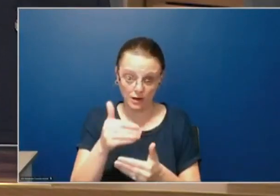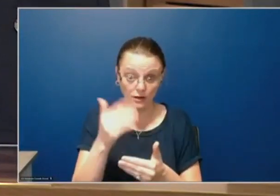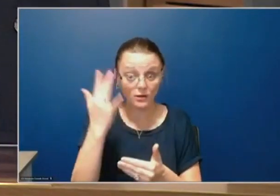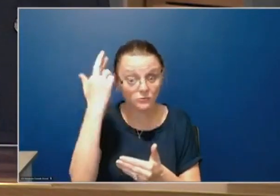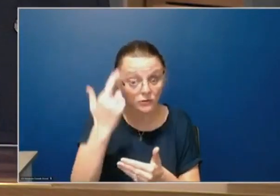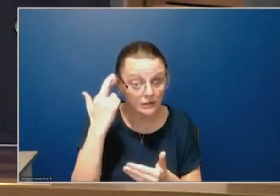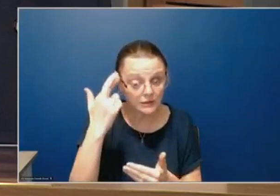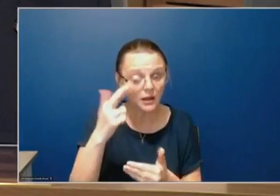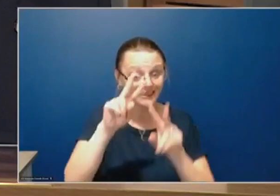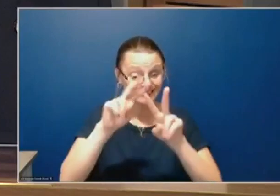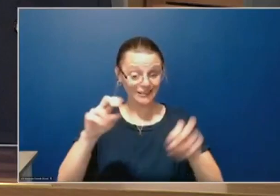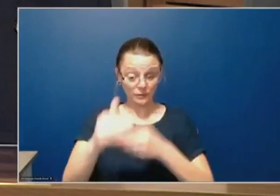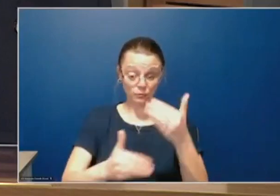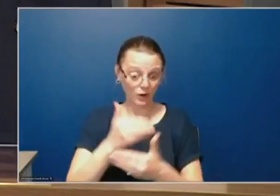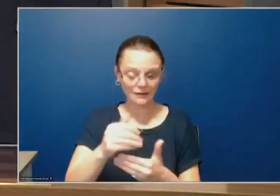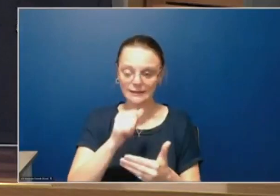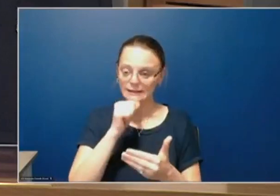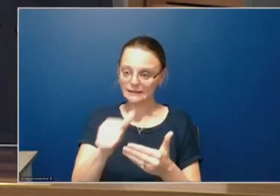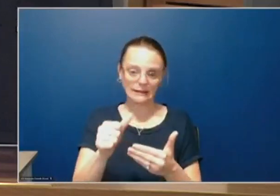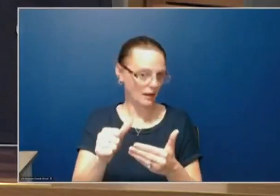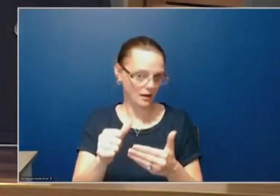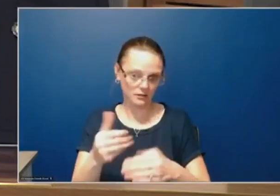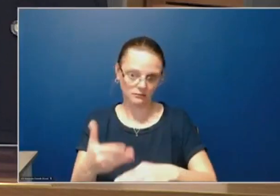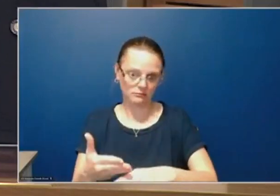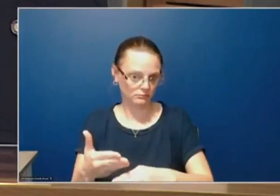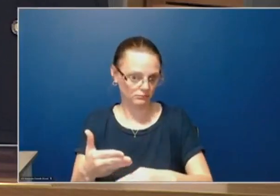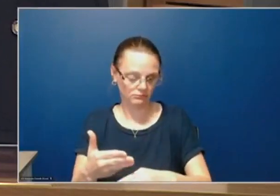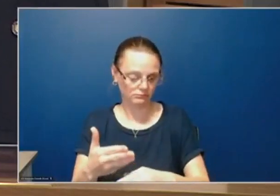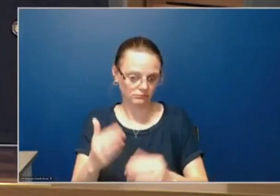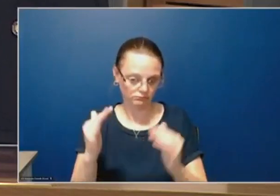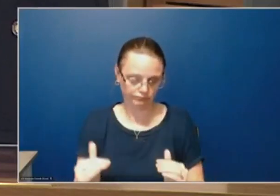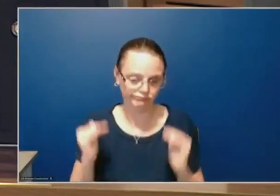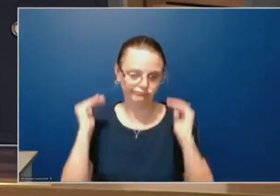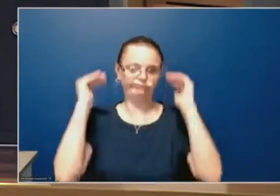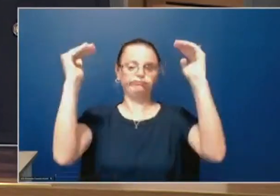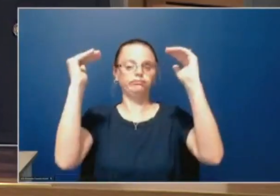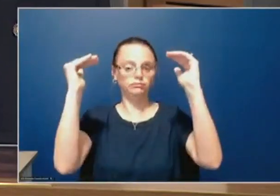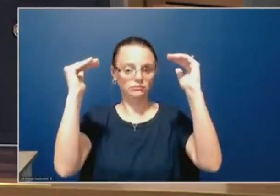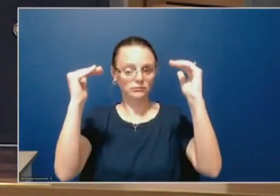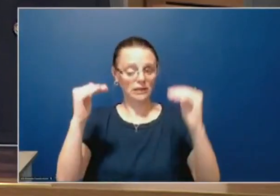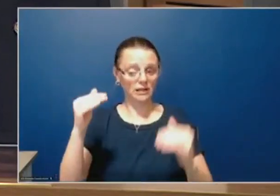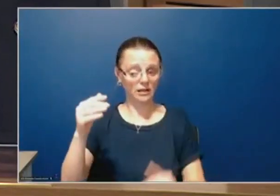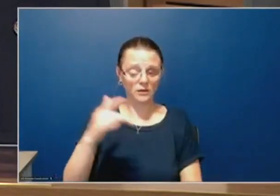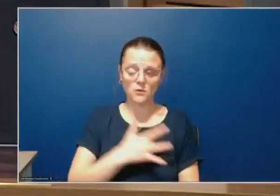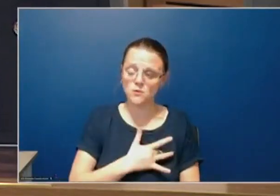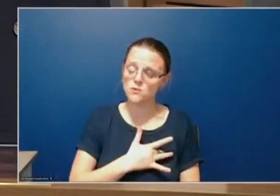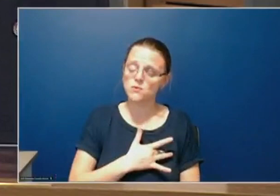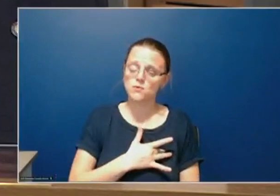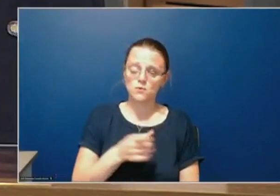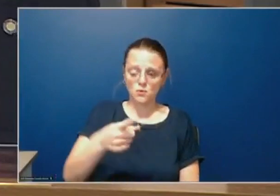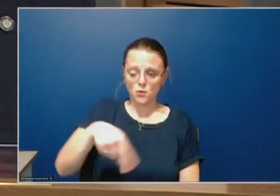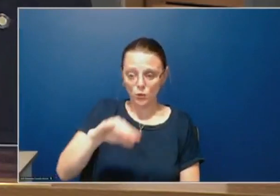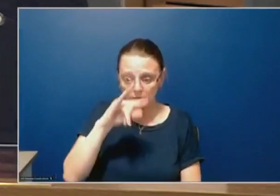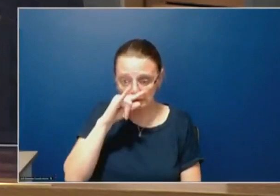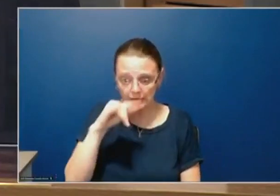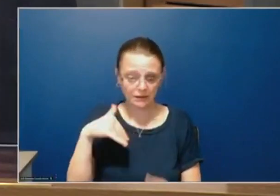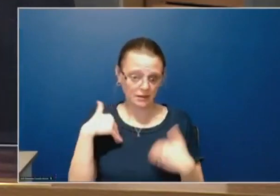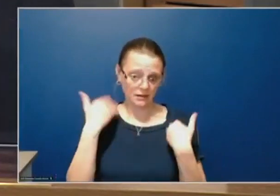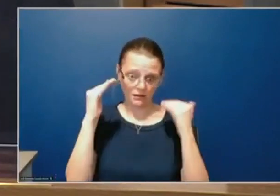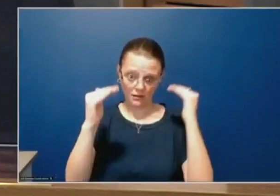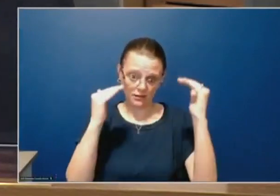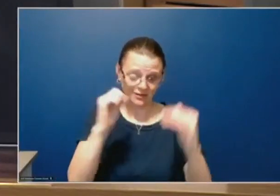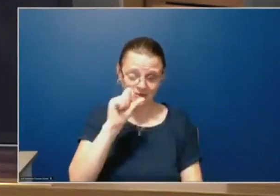processes, and we're catching kids in this process. And I feel for those kids and young adults. It's not just